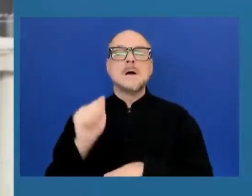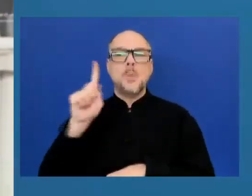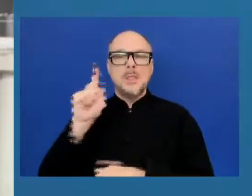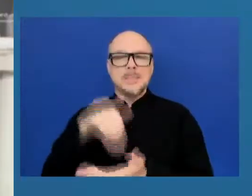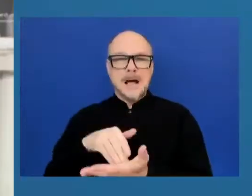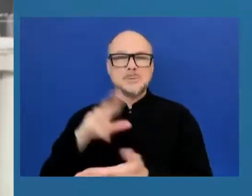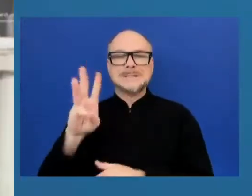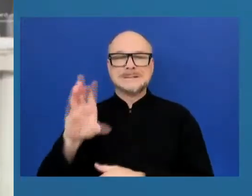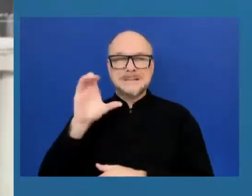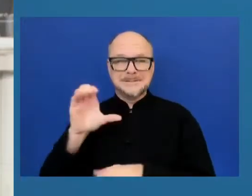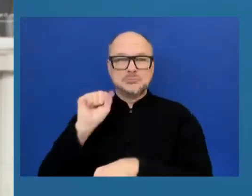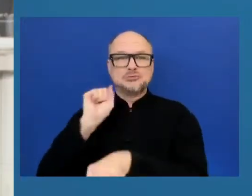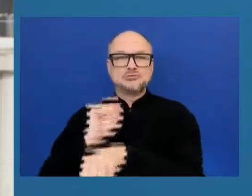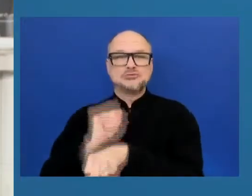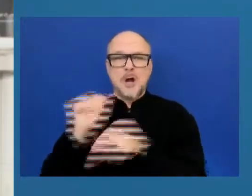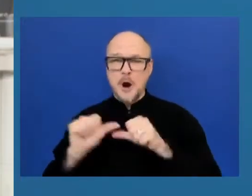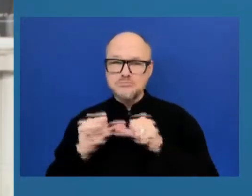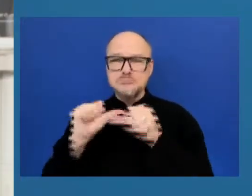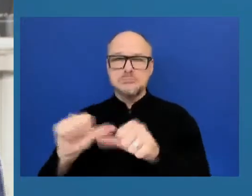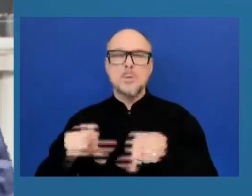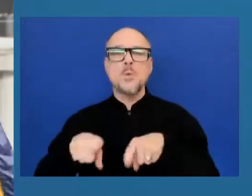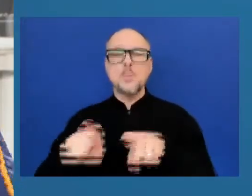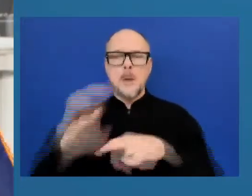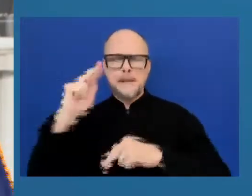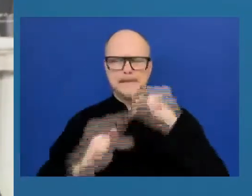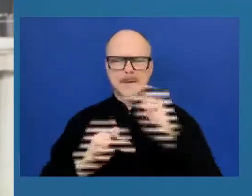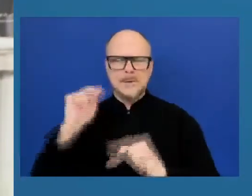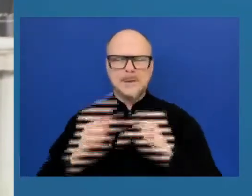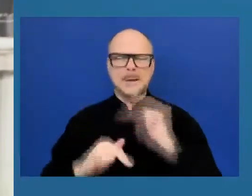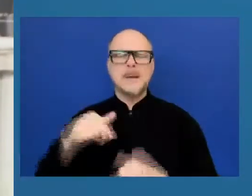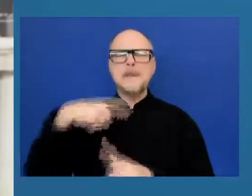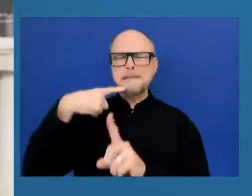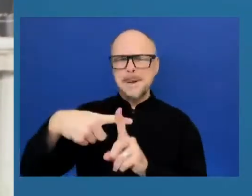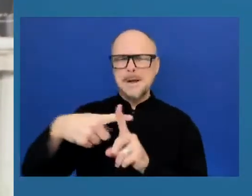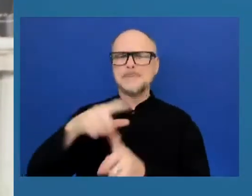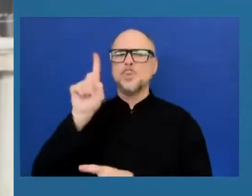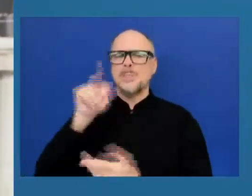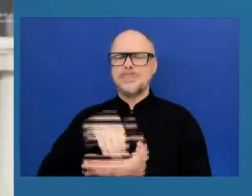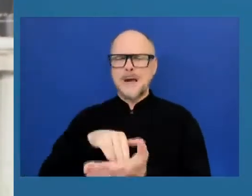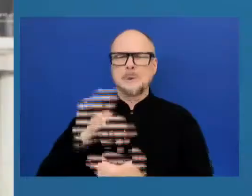permanent jobs as a result. How does that sound to you with one facility? That's just one facility.